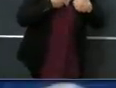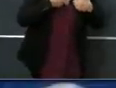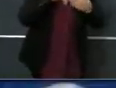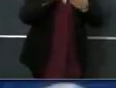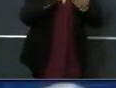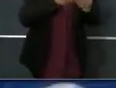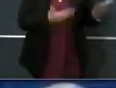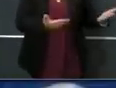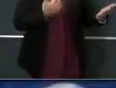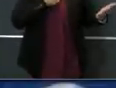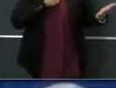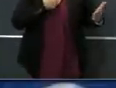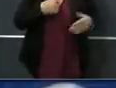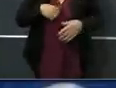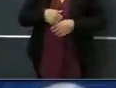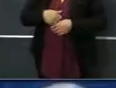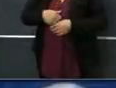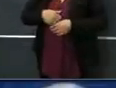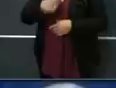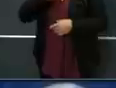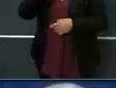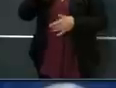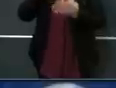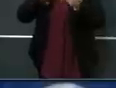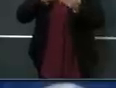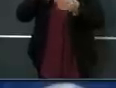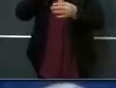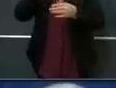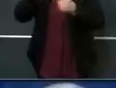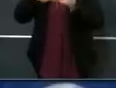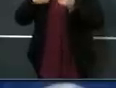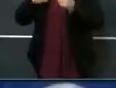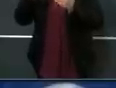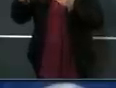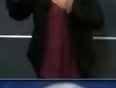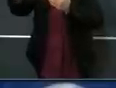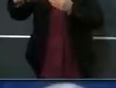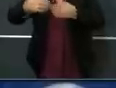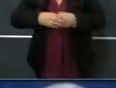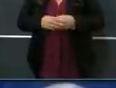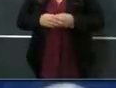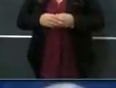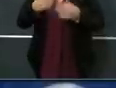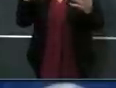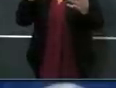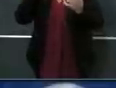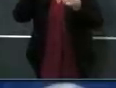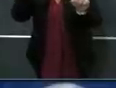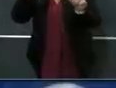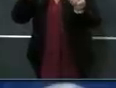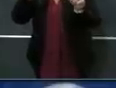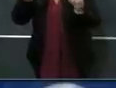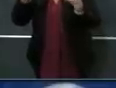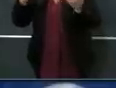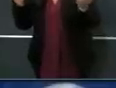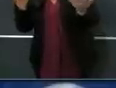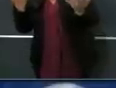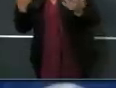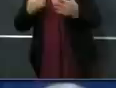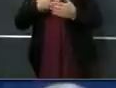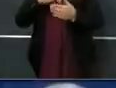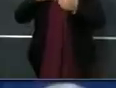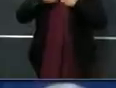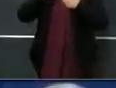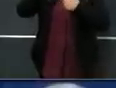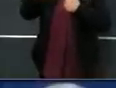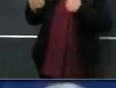I referenced some of that progress being advanced because of the CPUC. Rob Osborne is also available for questions